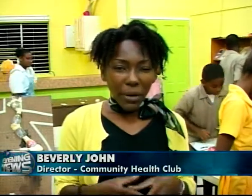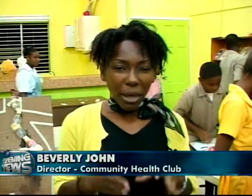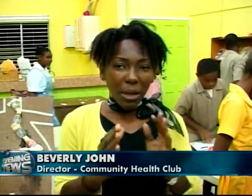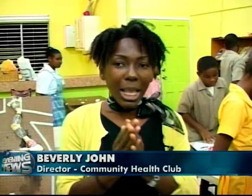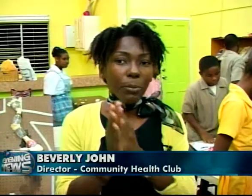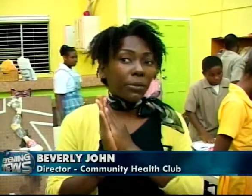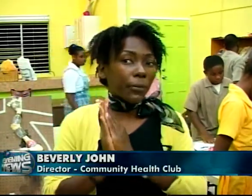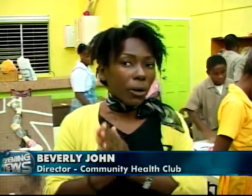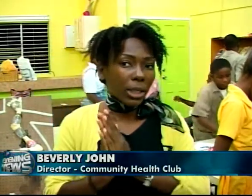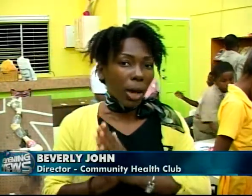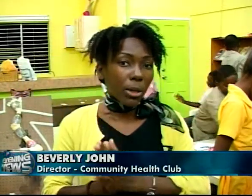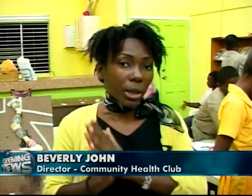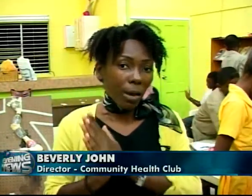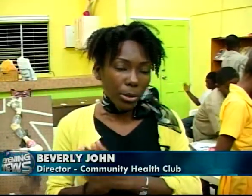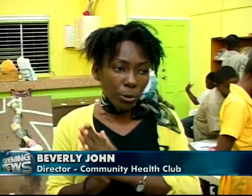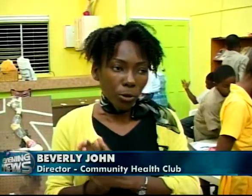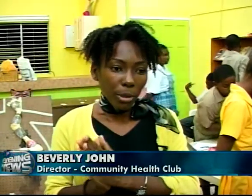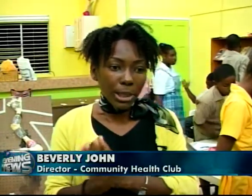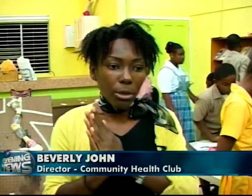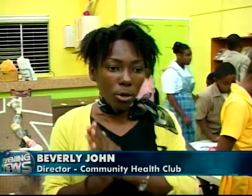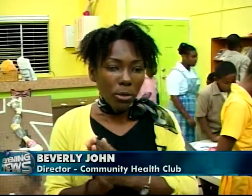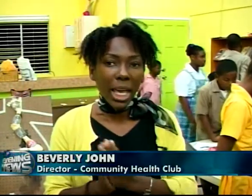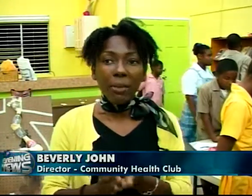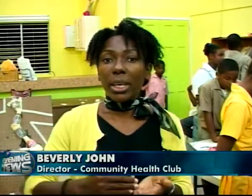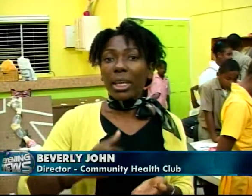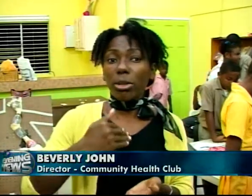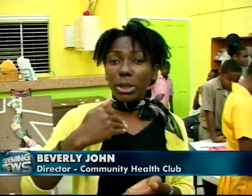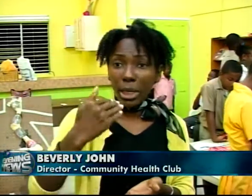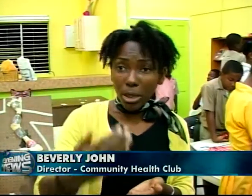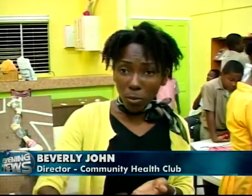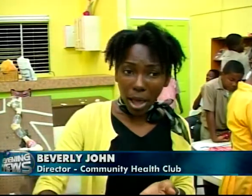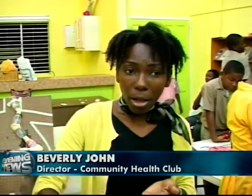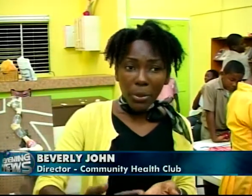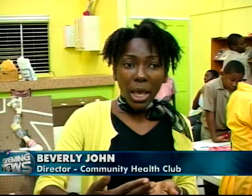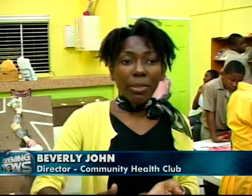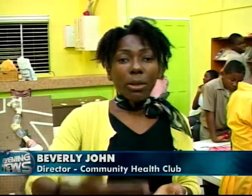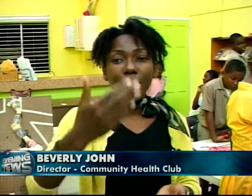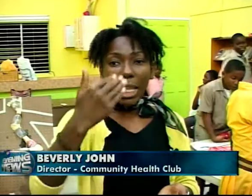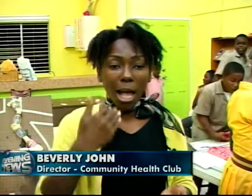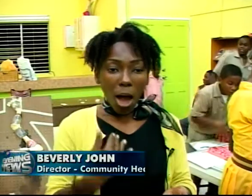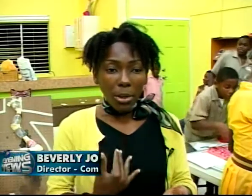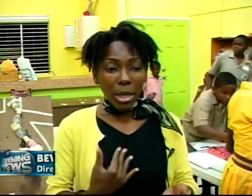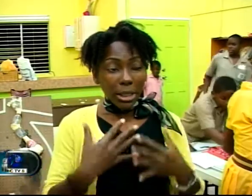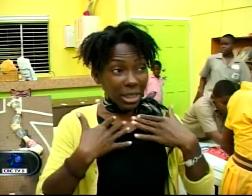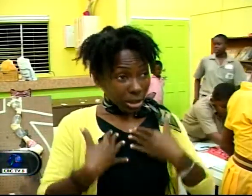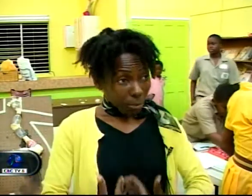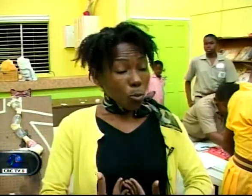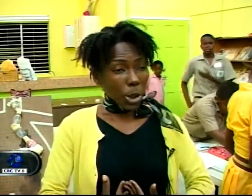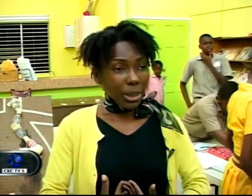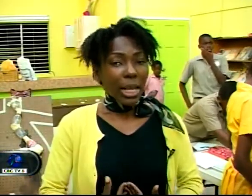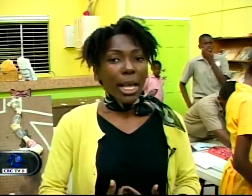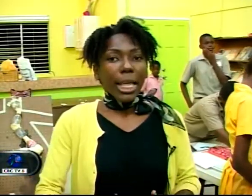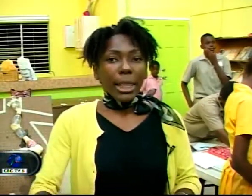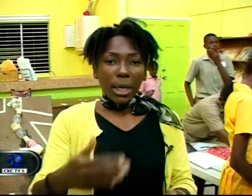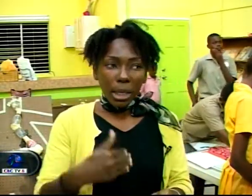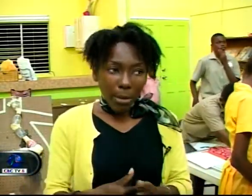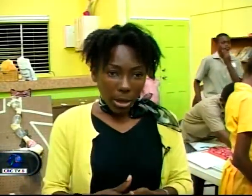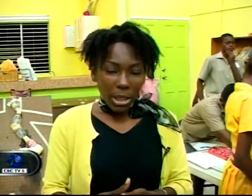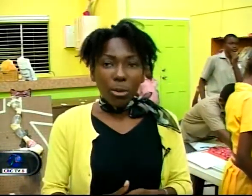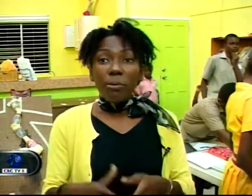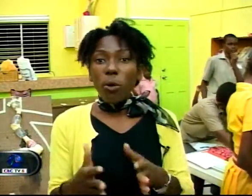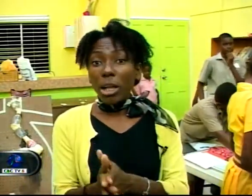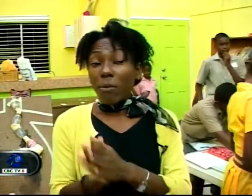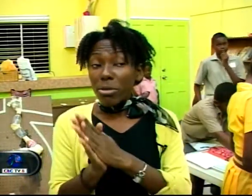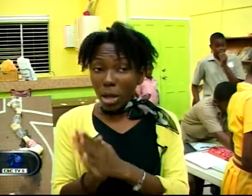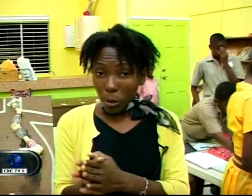developing. So I found that was the first thing I wanted to cover to the children, because I know that if they learn to eat well, if they understand how the digestive system works,